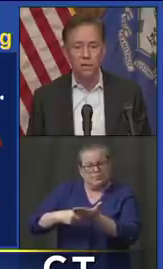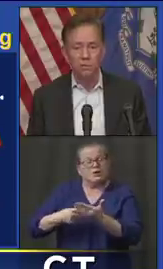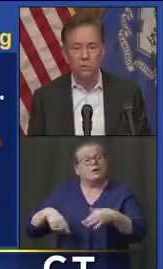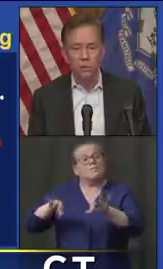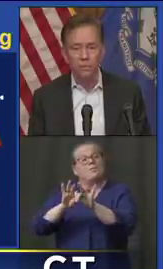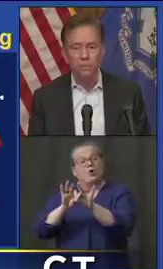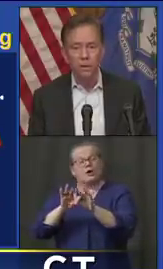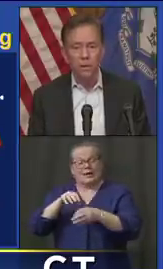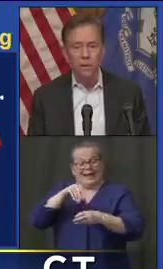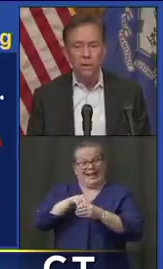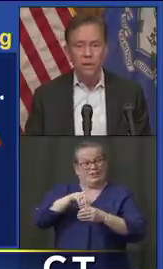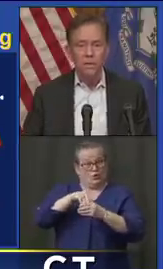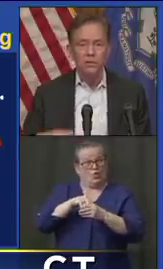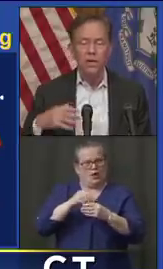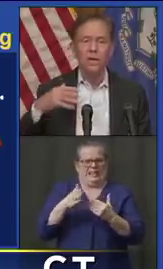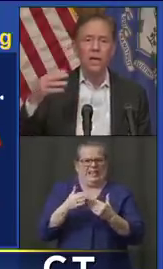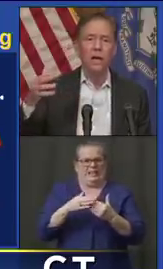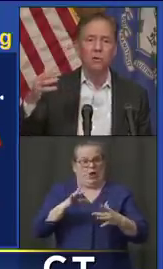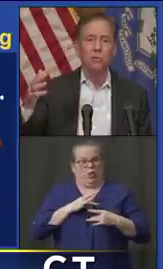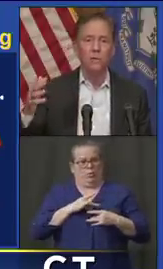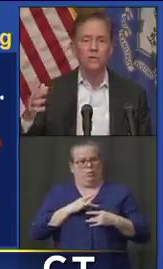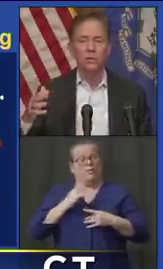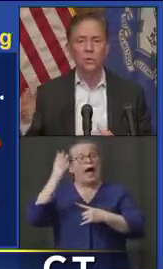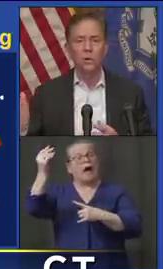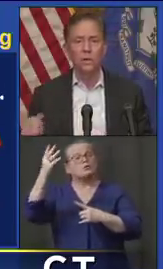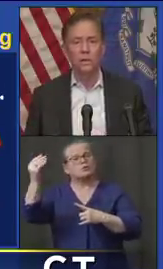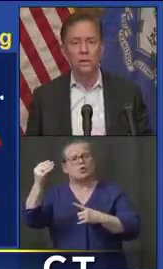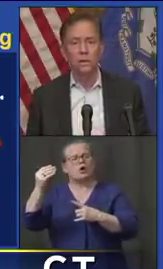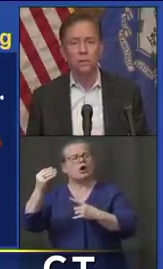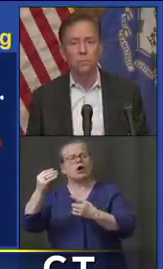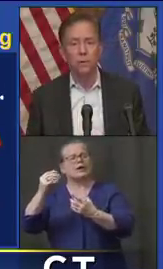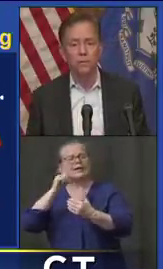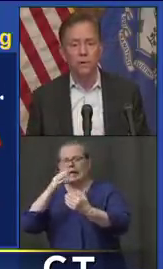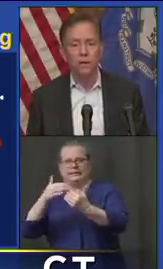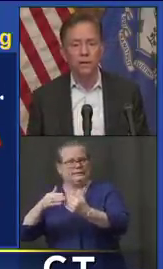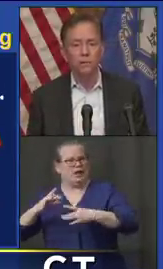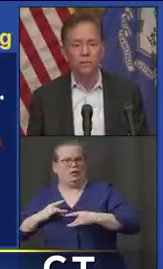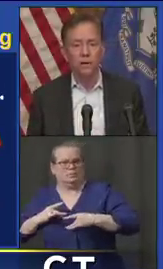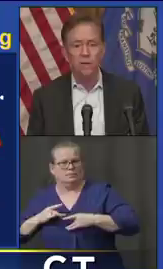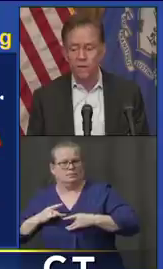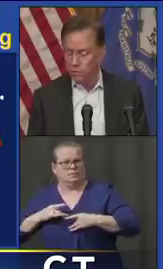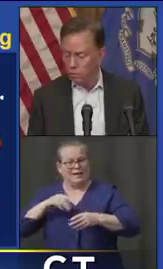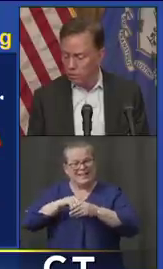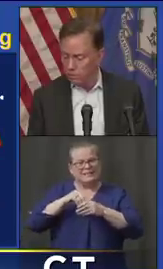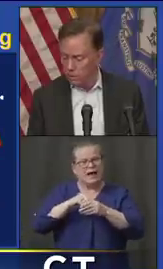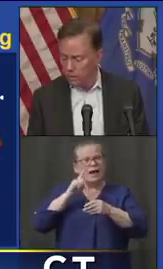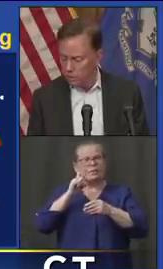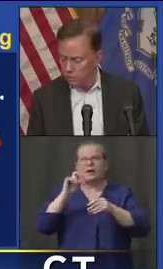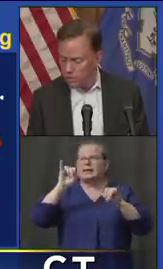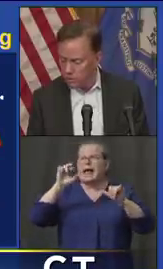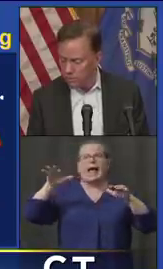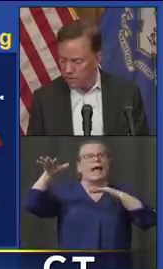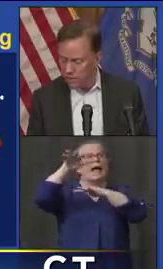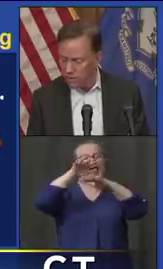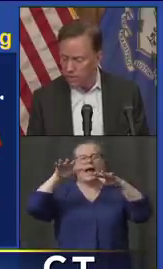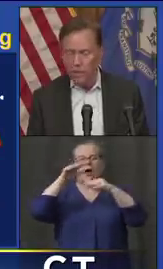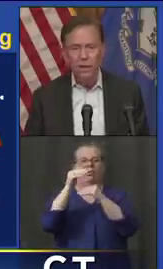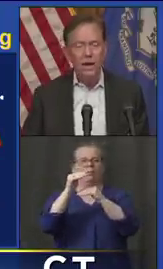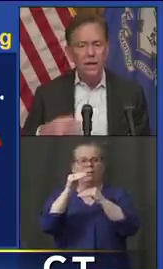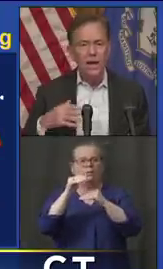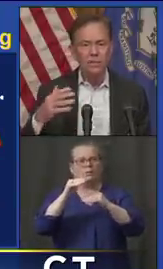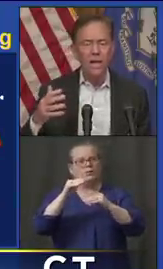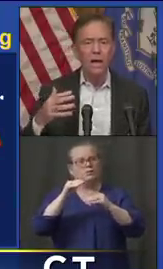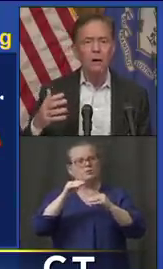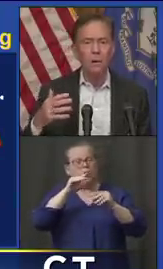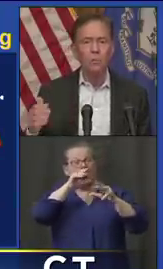is outdoor. The second health risk scoring that we've identified is one, what they call disinfection.